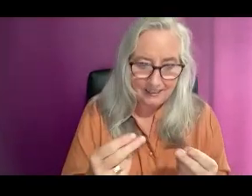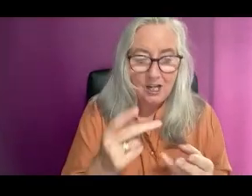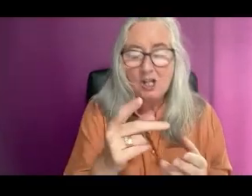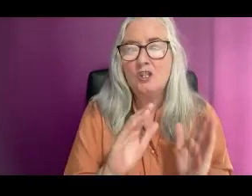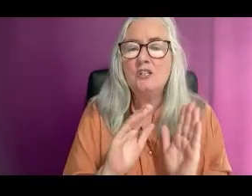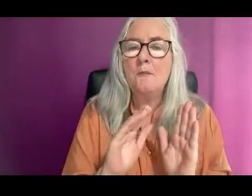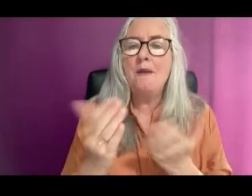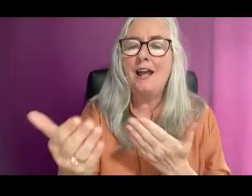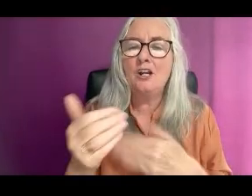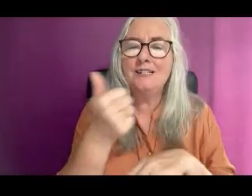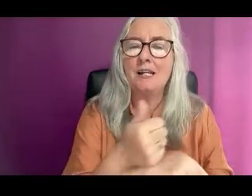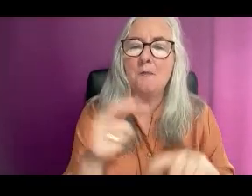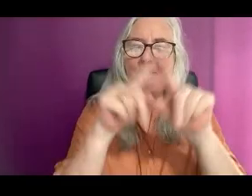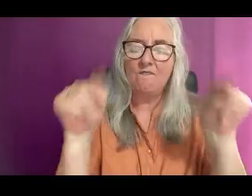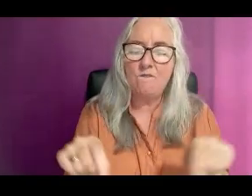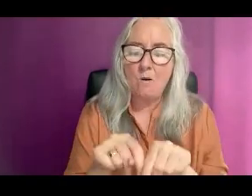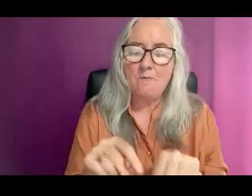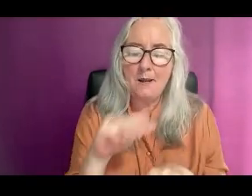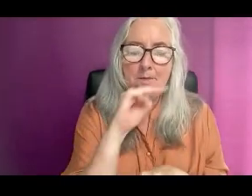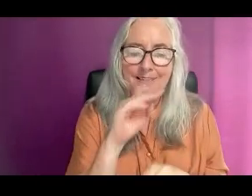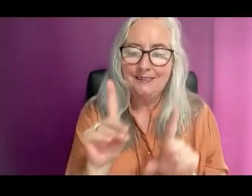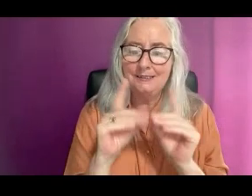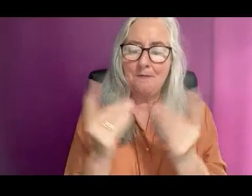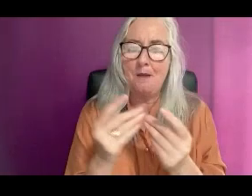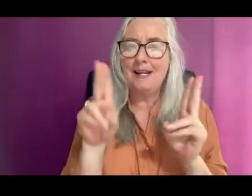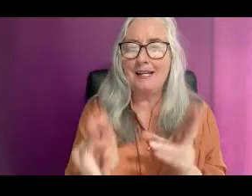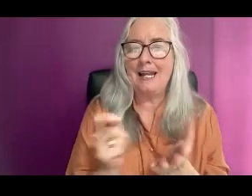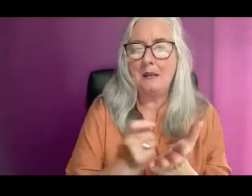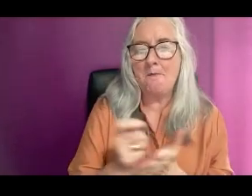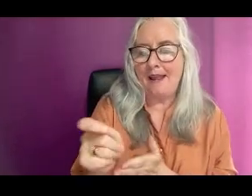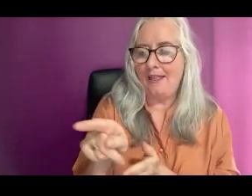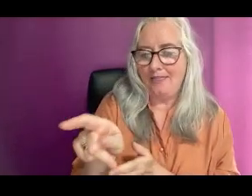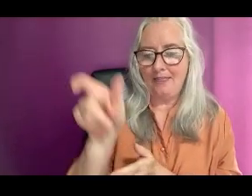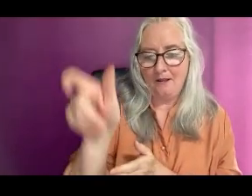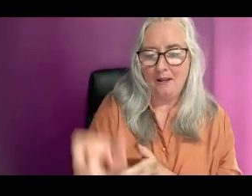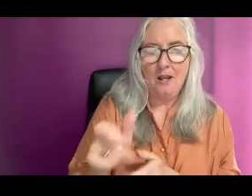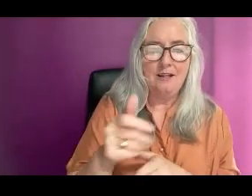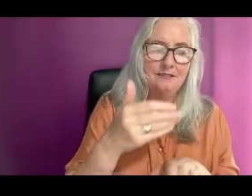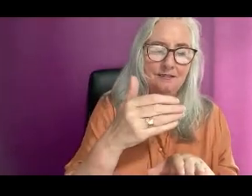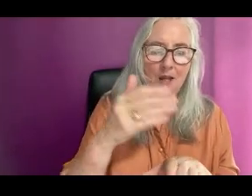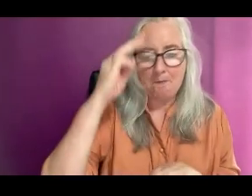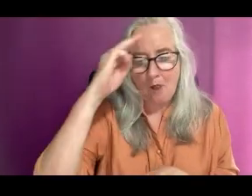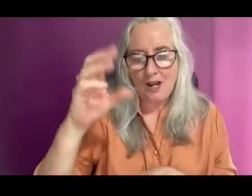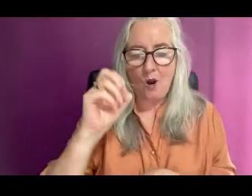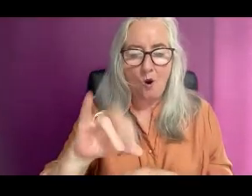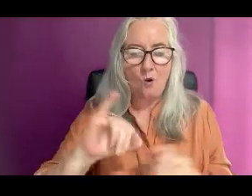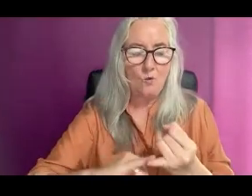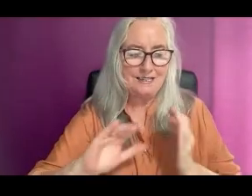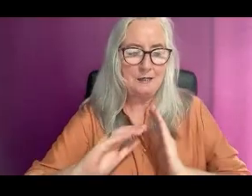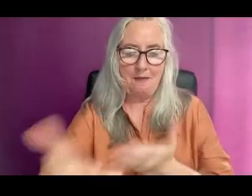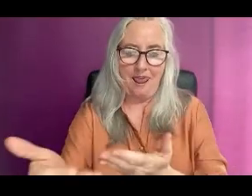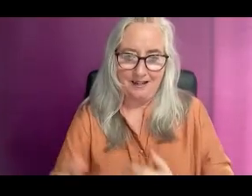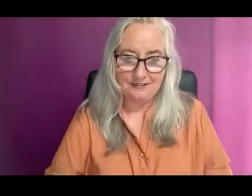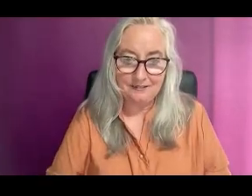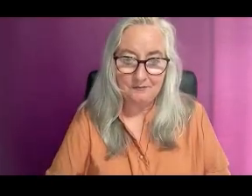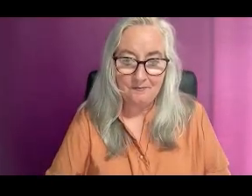is so that the department can pay the employer or supplier. Okay, so once the